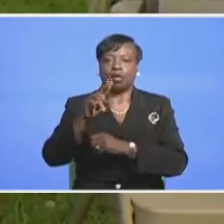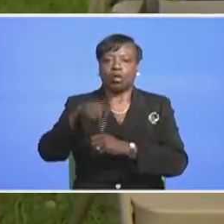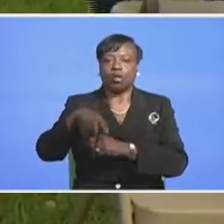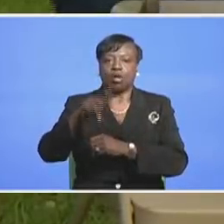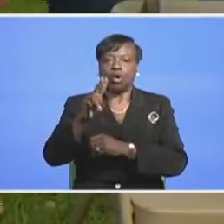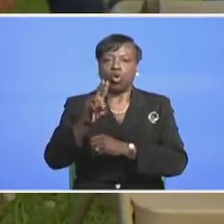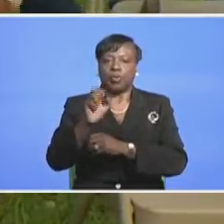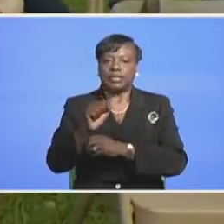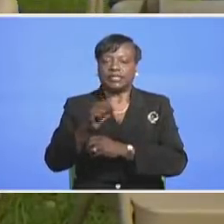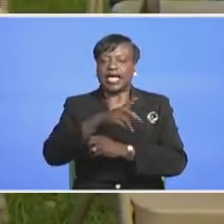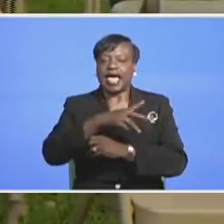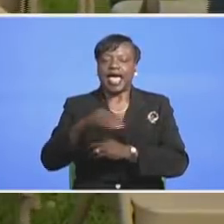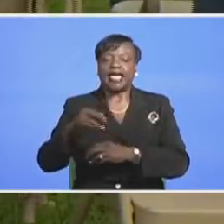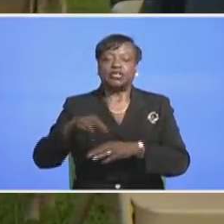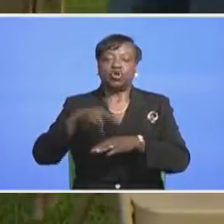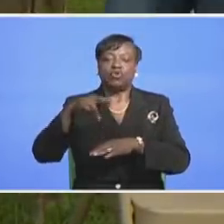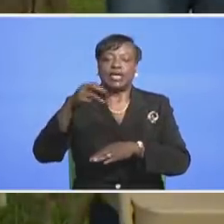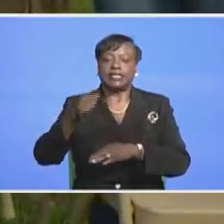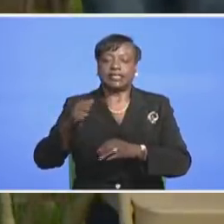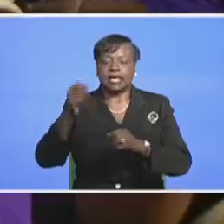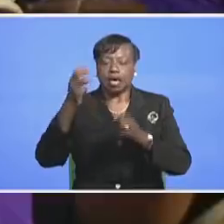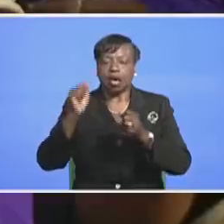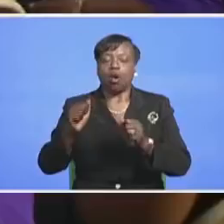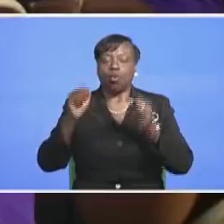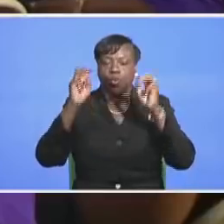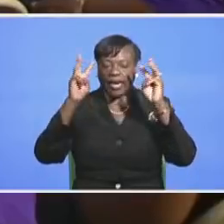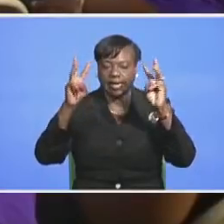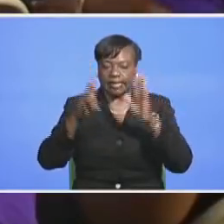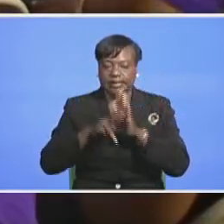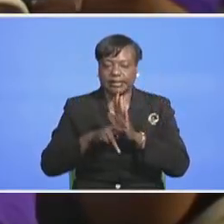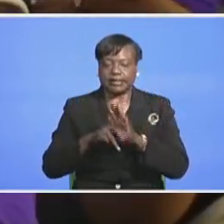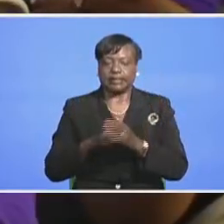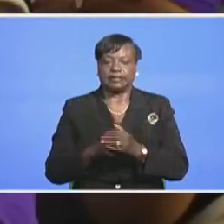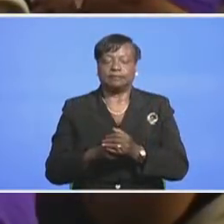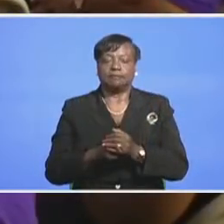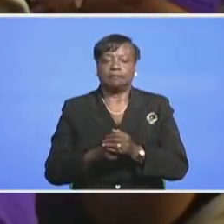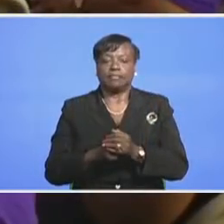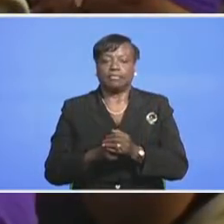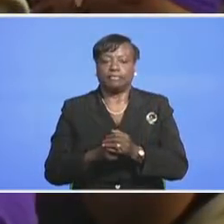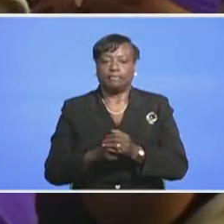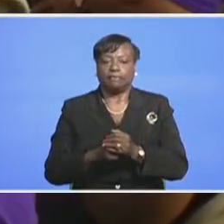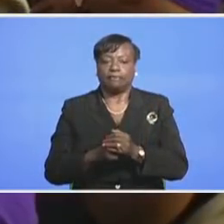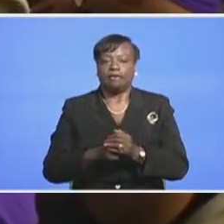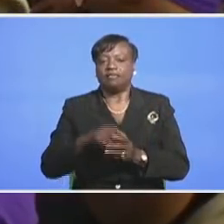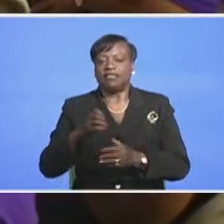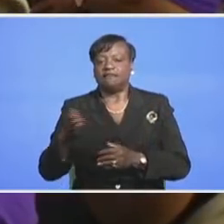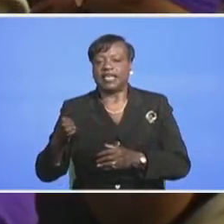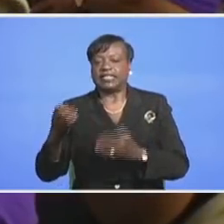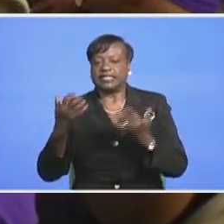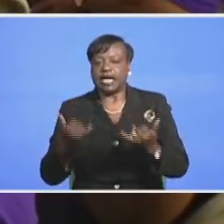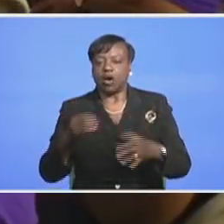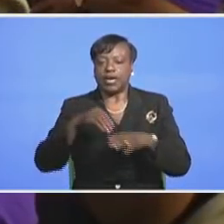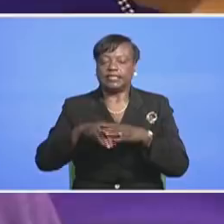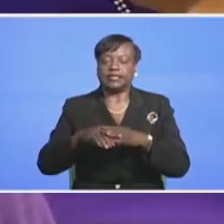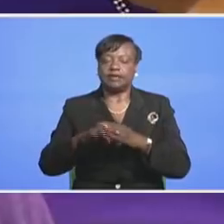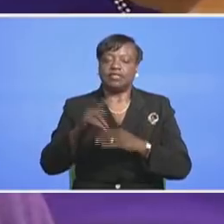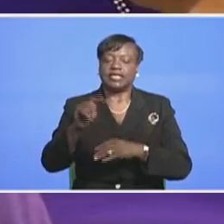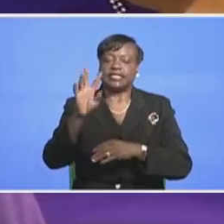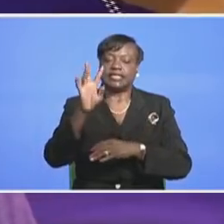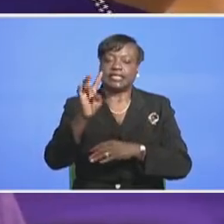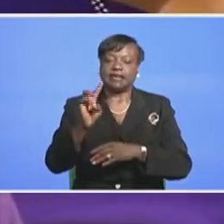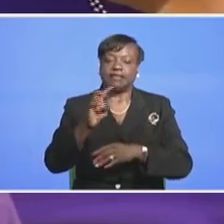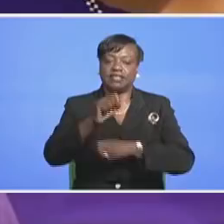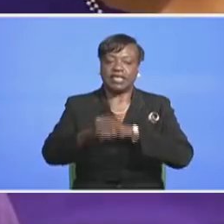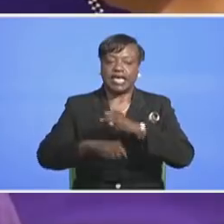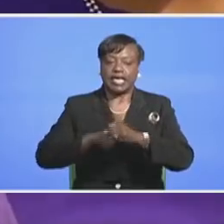awareness, which is a primary goal of our group, Lupus 242. Well, the event, now into its 7th year, attracted a large group of